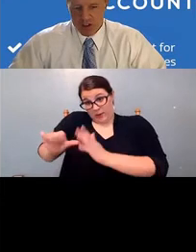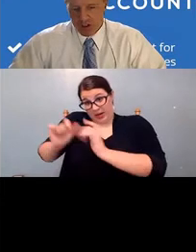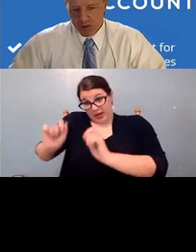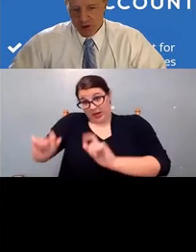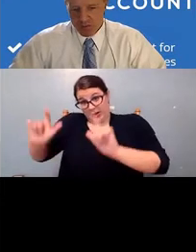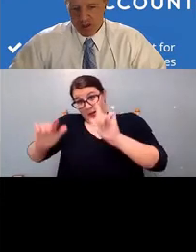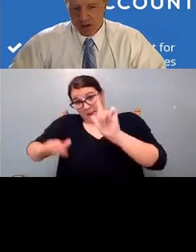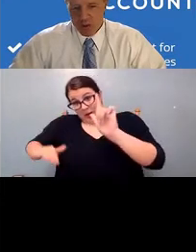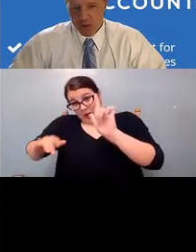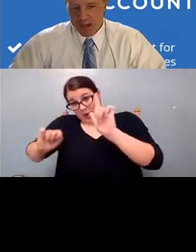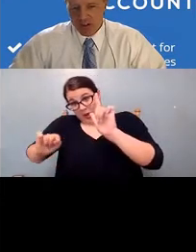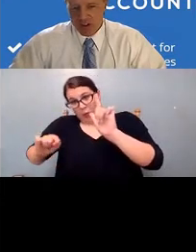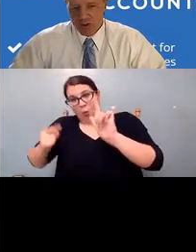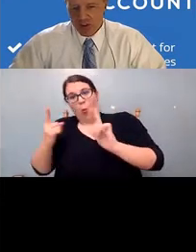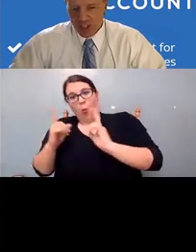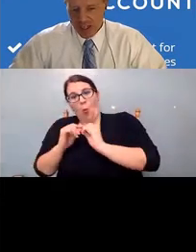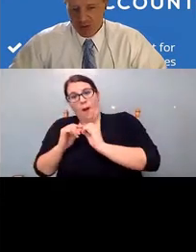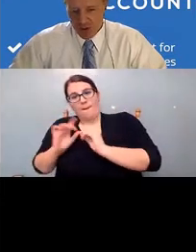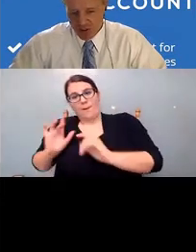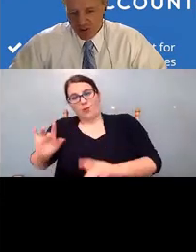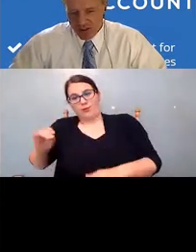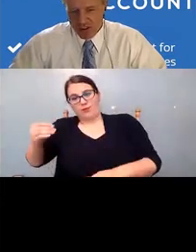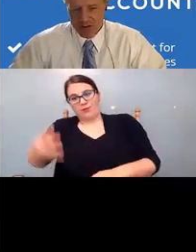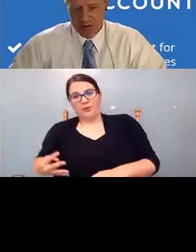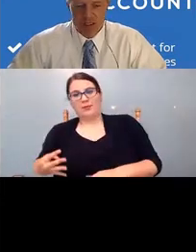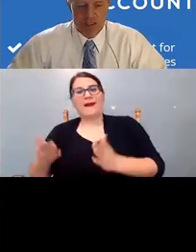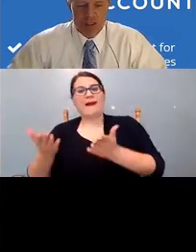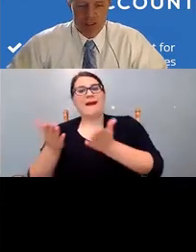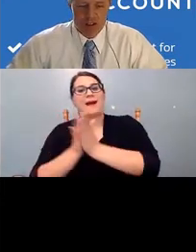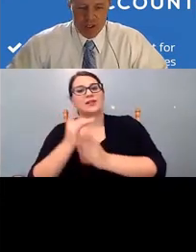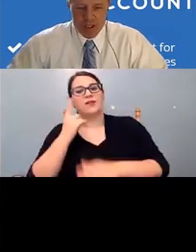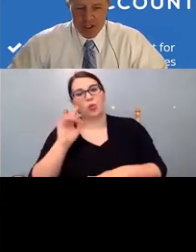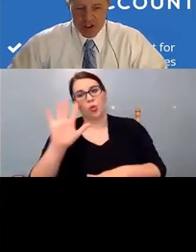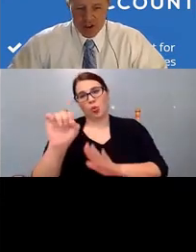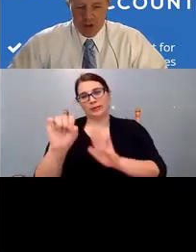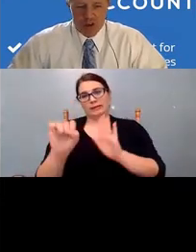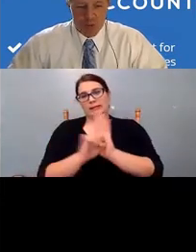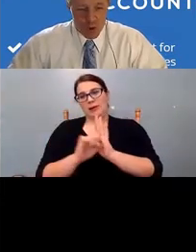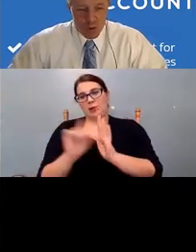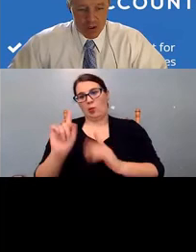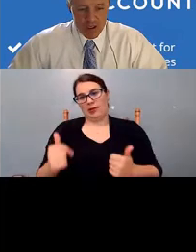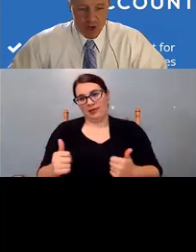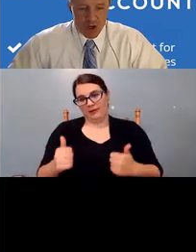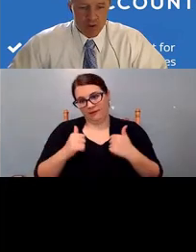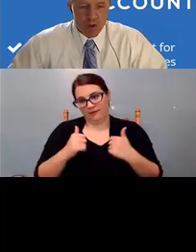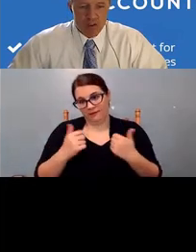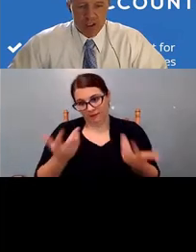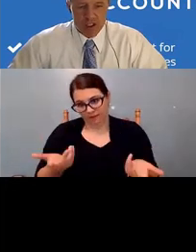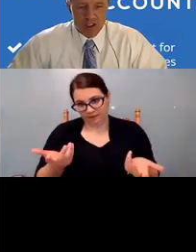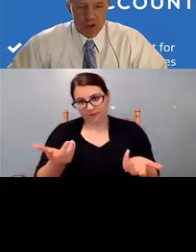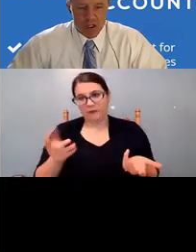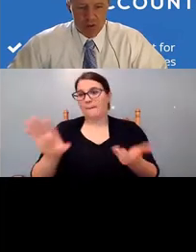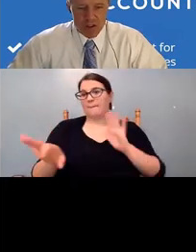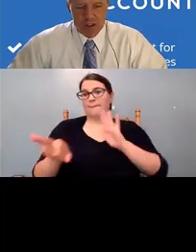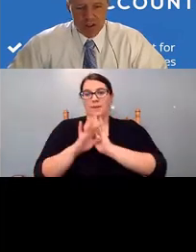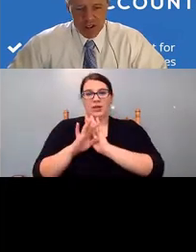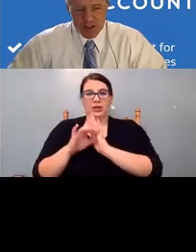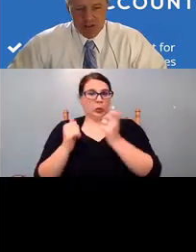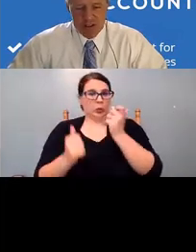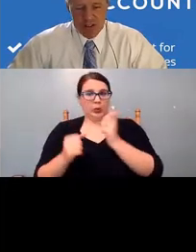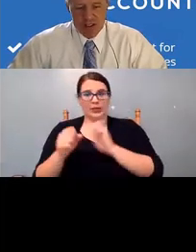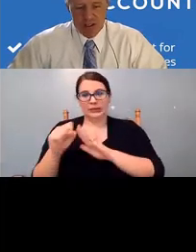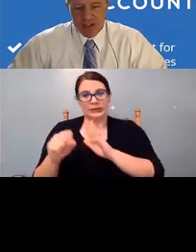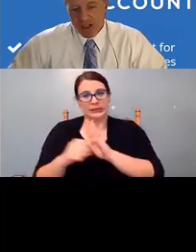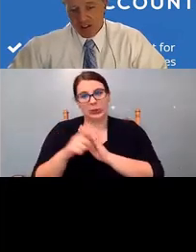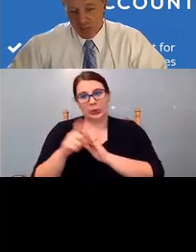one additional drop-down that will ask you for state of residency. So in that case, you'll want to appropriately mark what state you are a resident